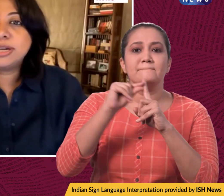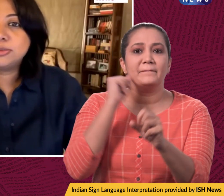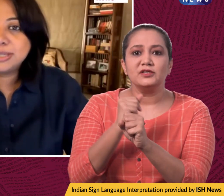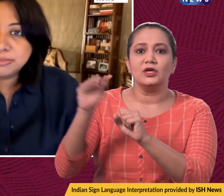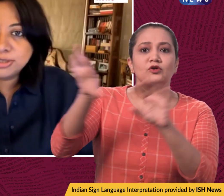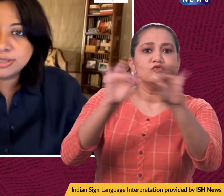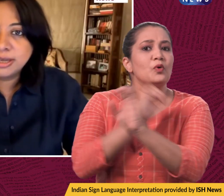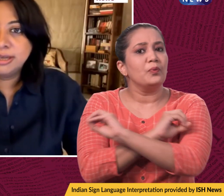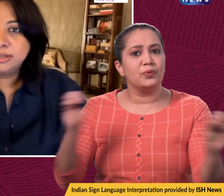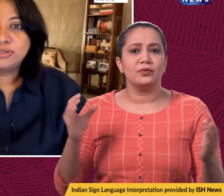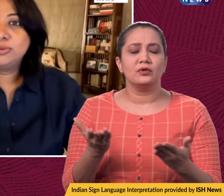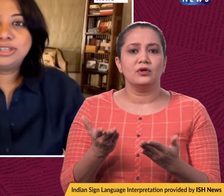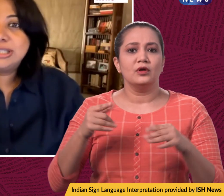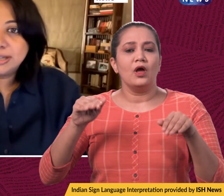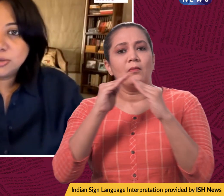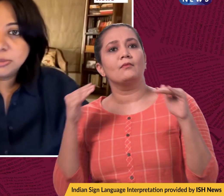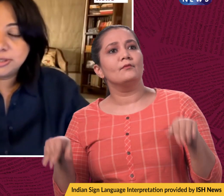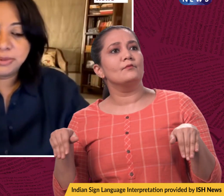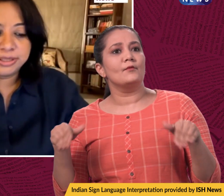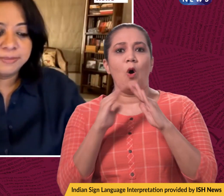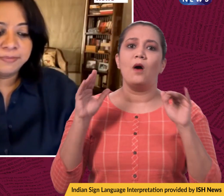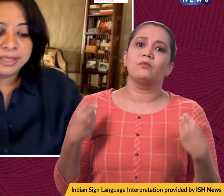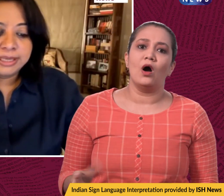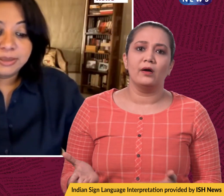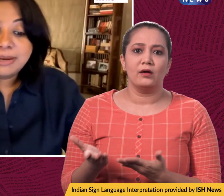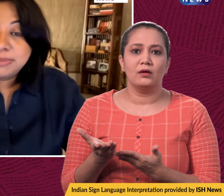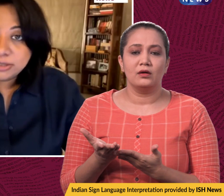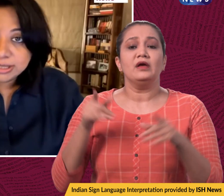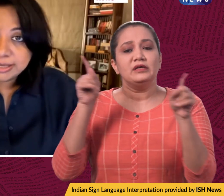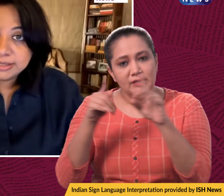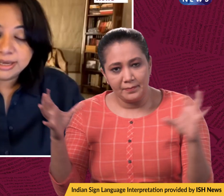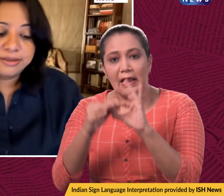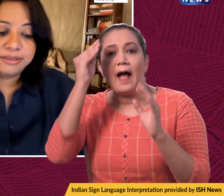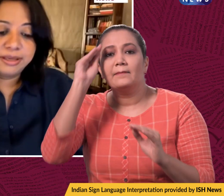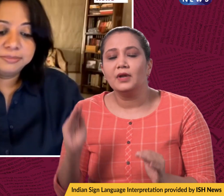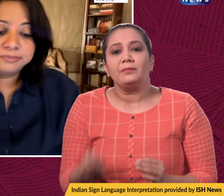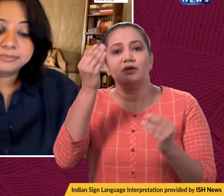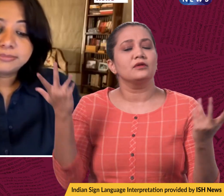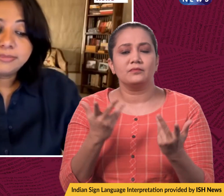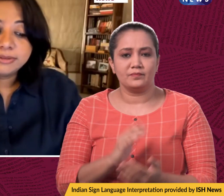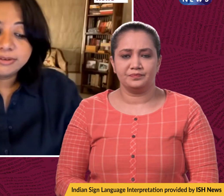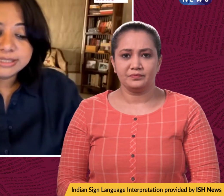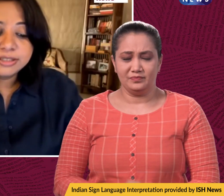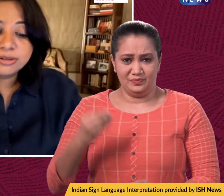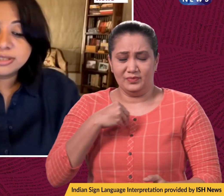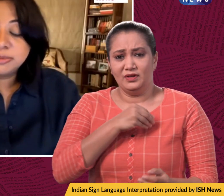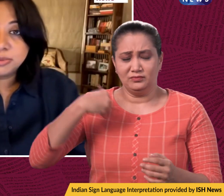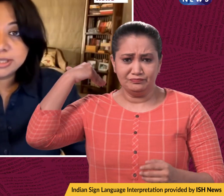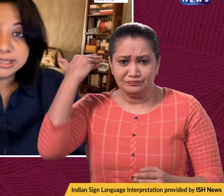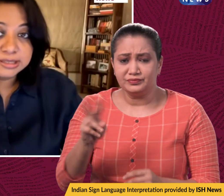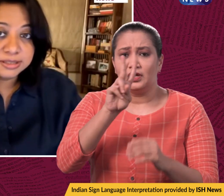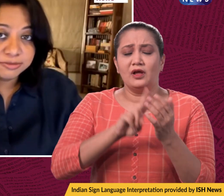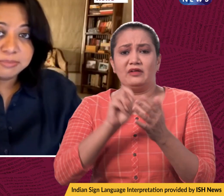their postgraduate admissions. So they're just sitting at home at this point. Now, an update on that entire thing. The resident doctors